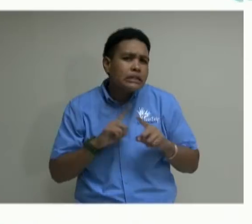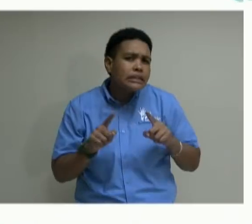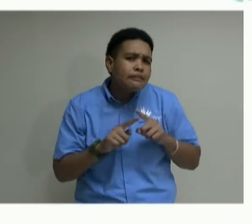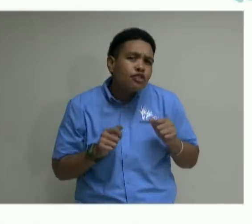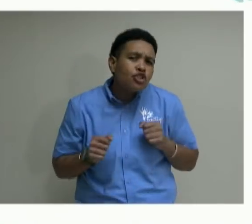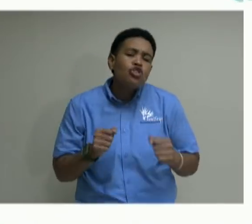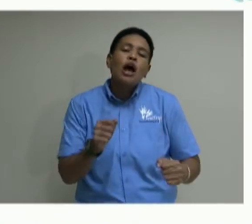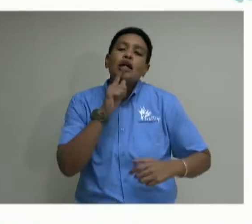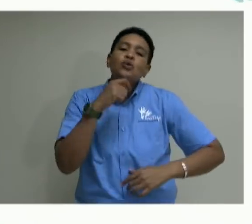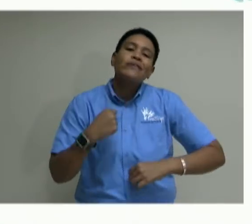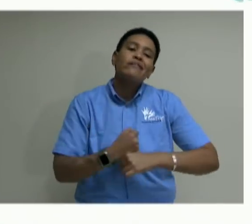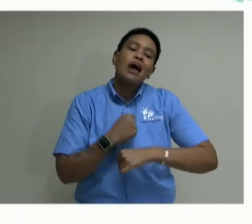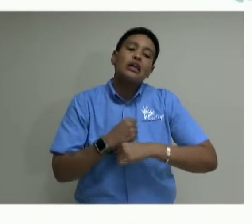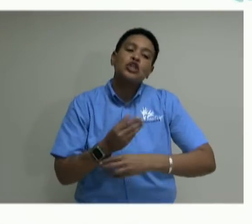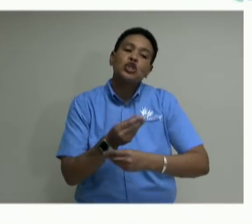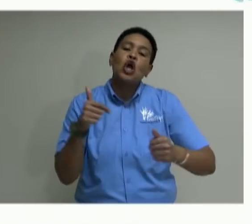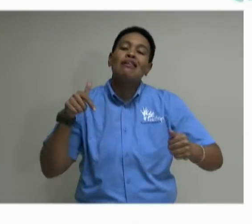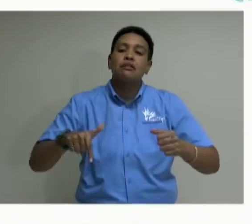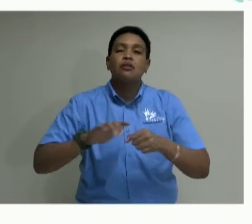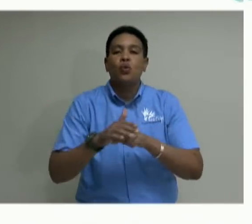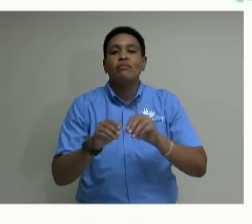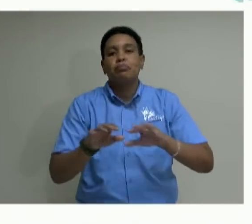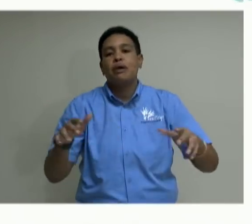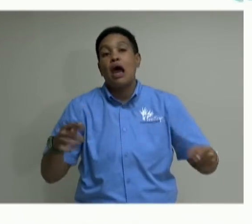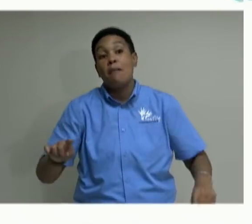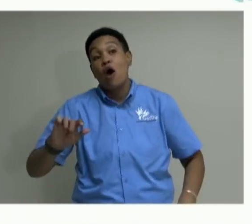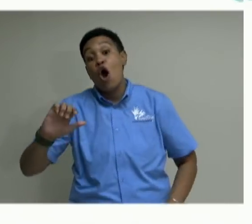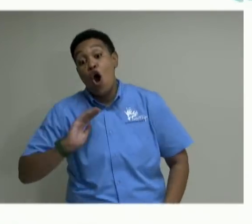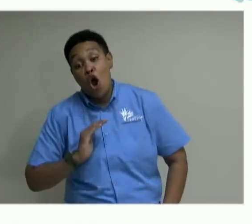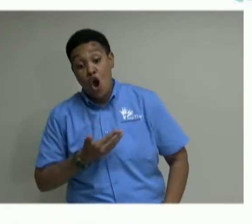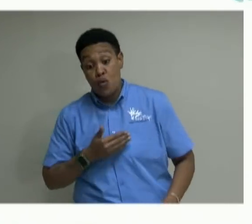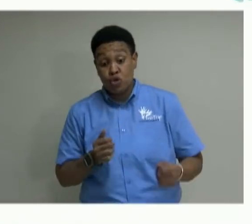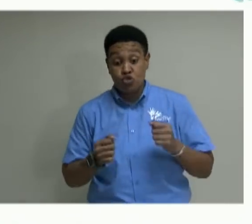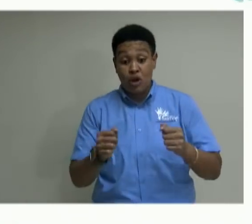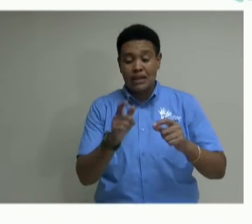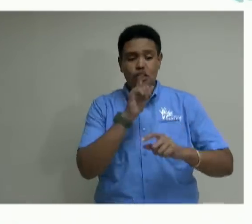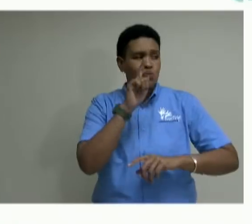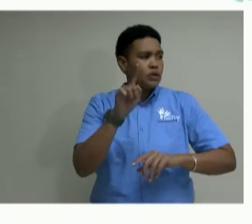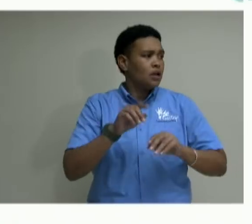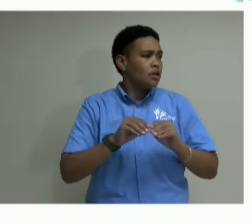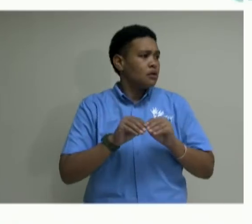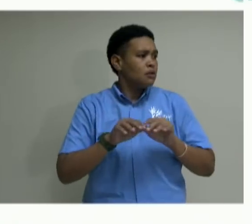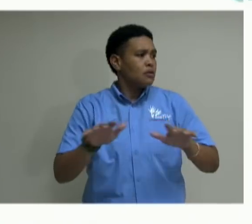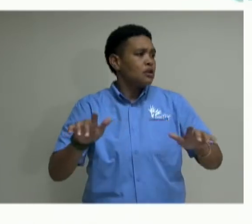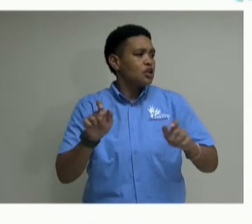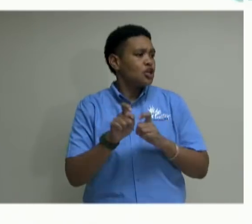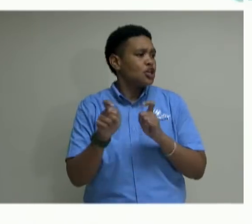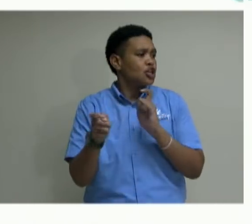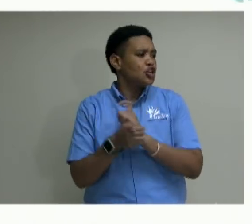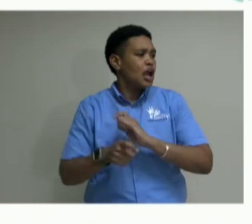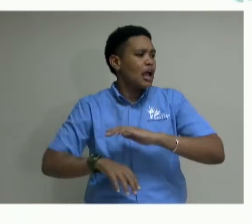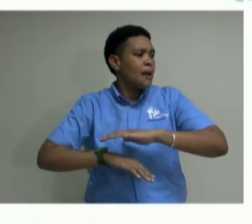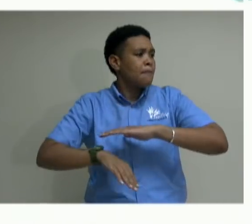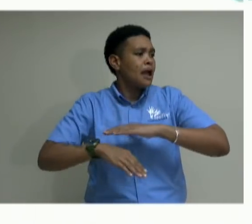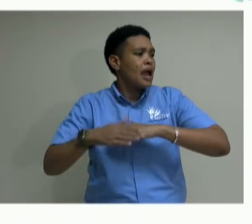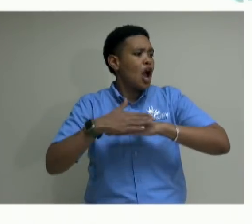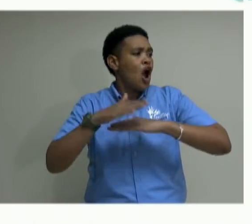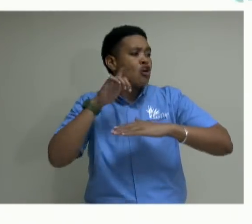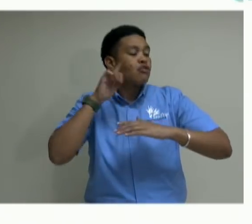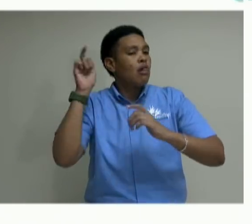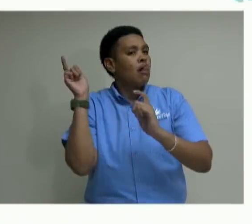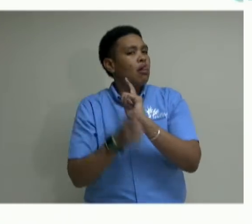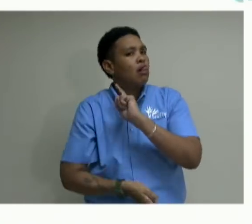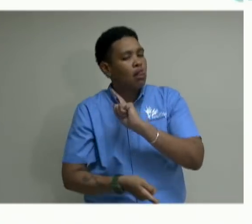strategies to fight this pandemic. And our strategies would have evolved based on the evolution